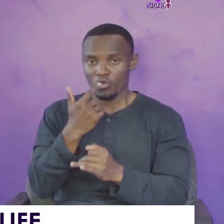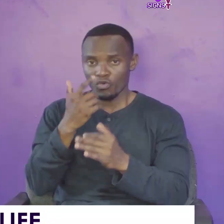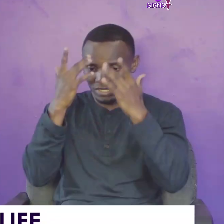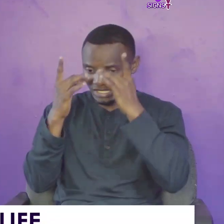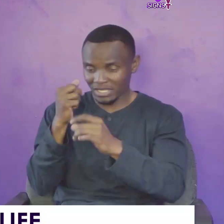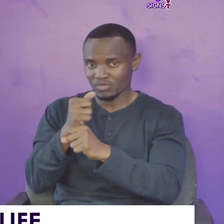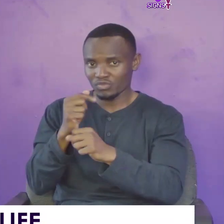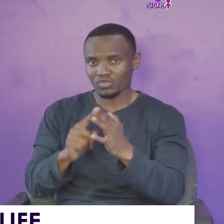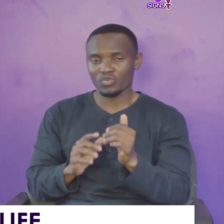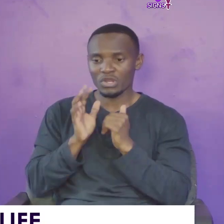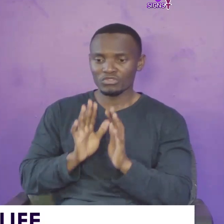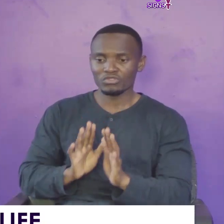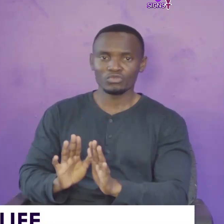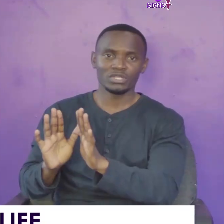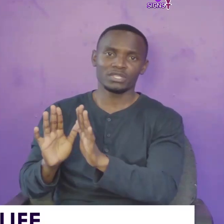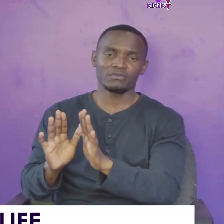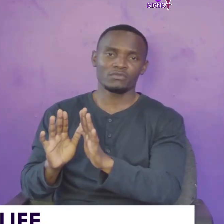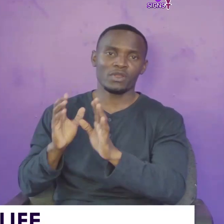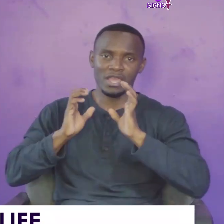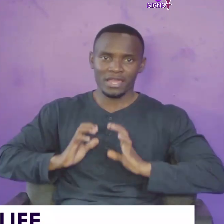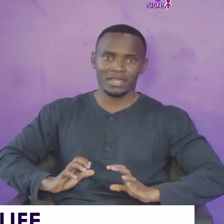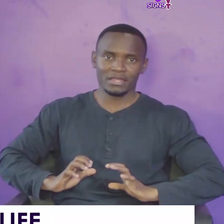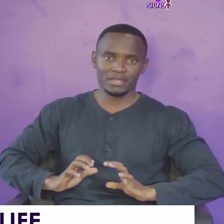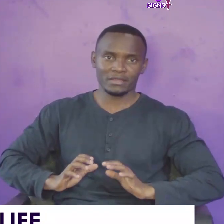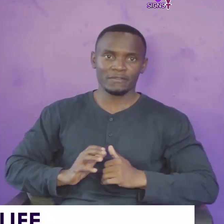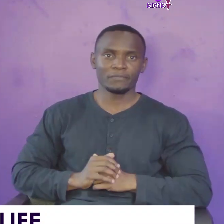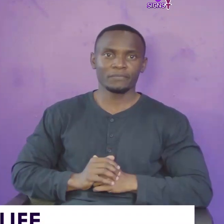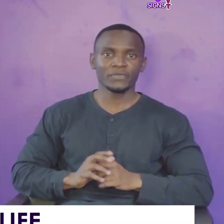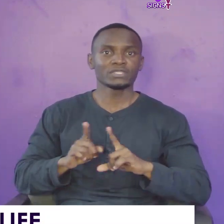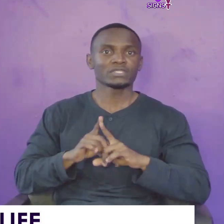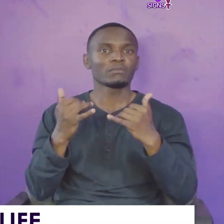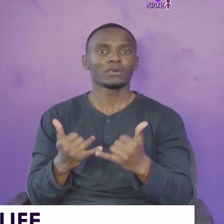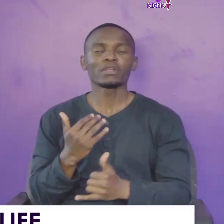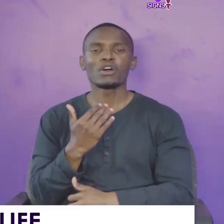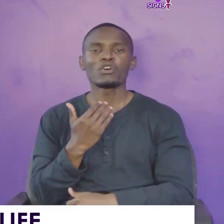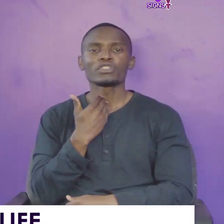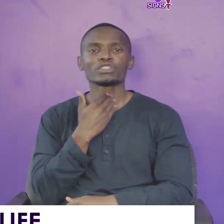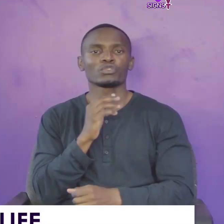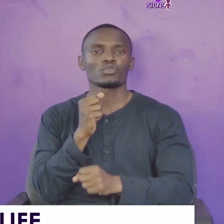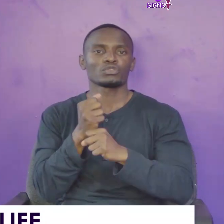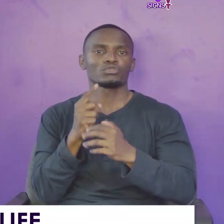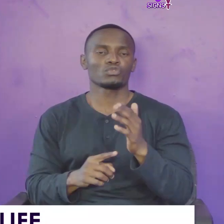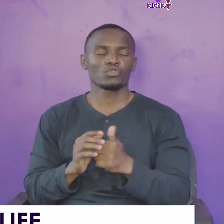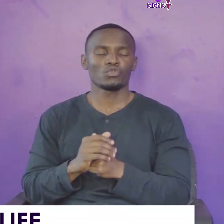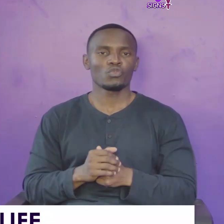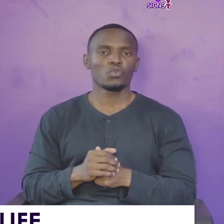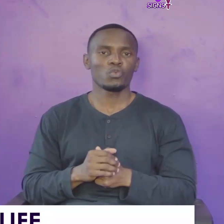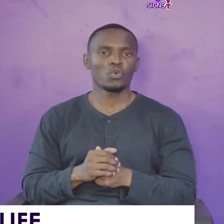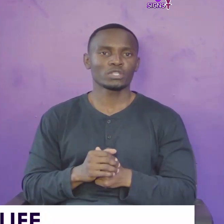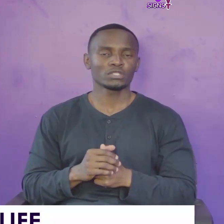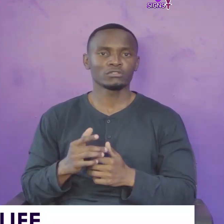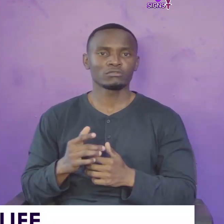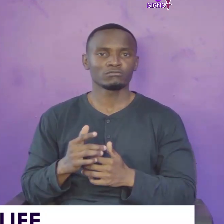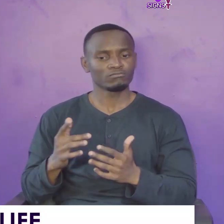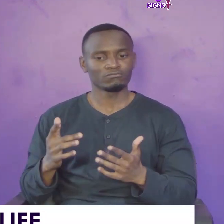break from the ethical conduct. And now they are looking for a shortcut. They do not want to go through the process of becoming a counsel,